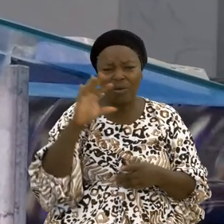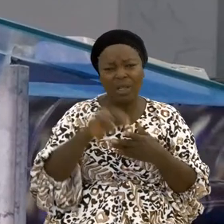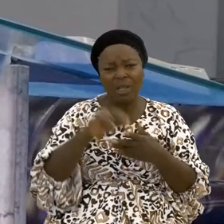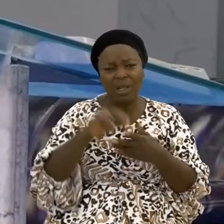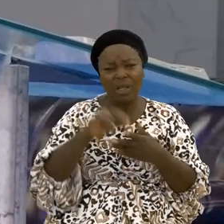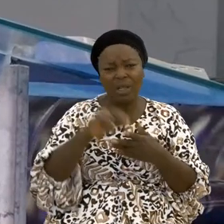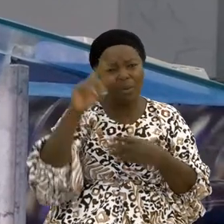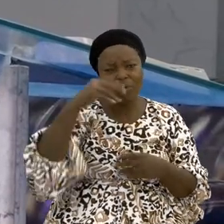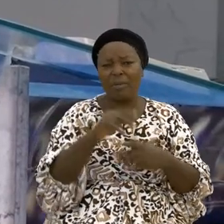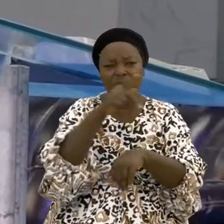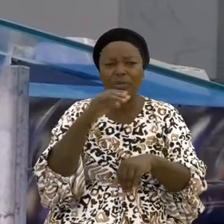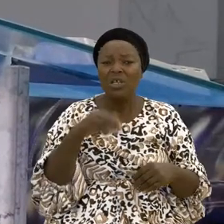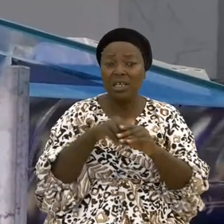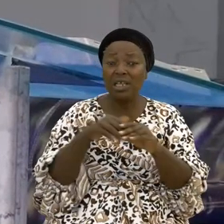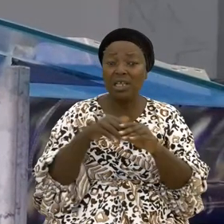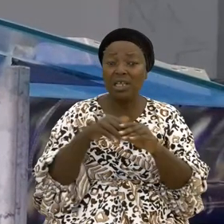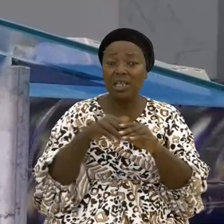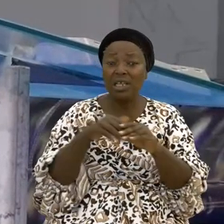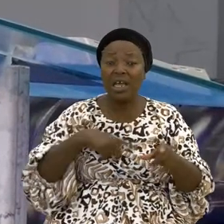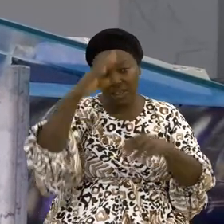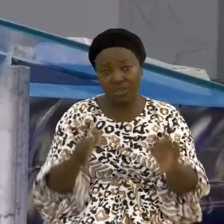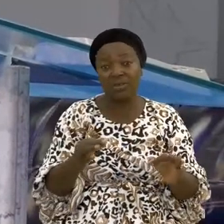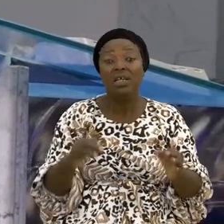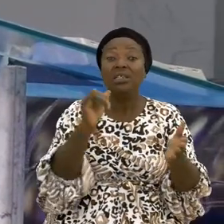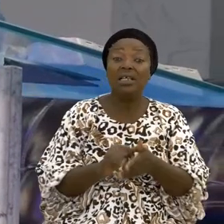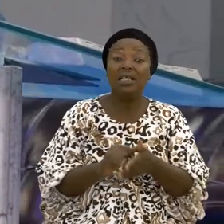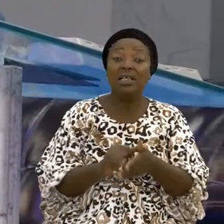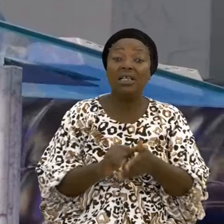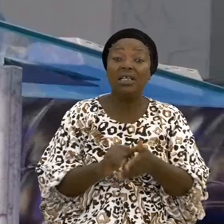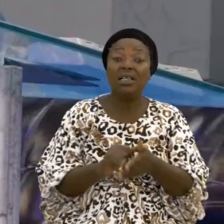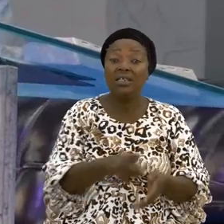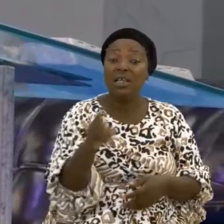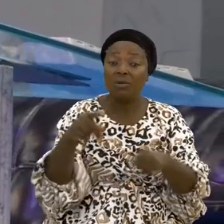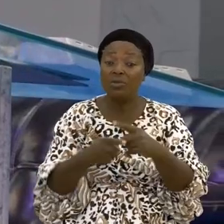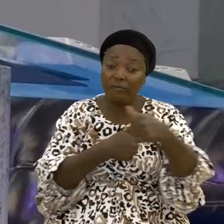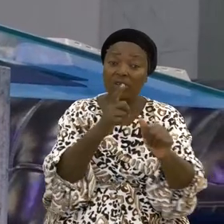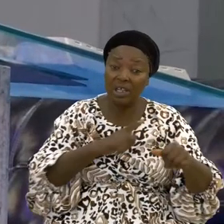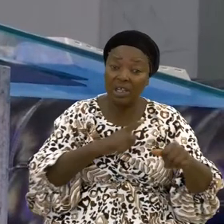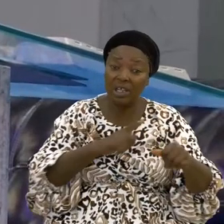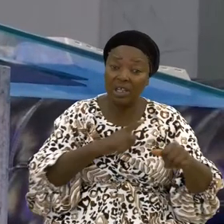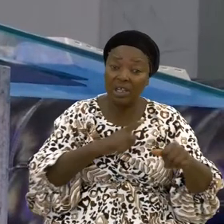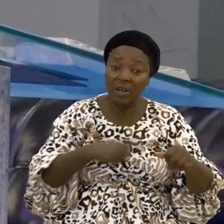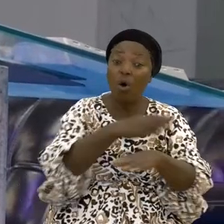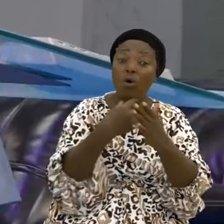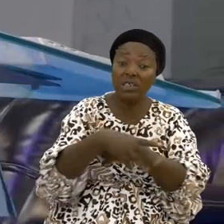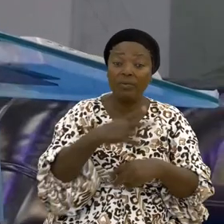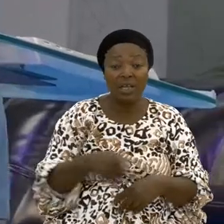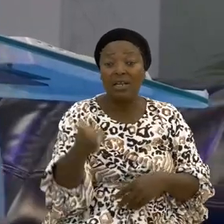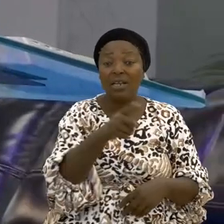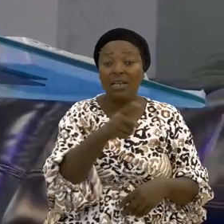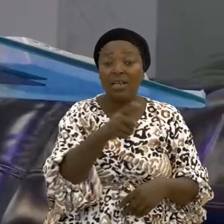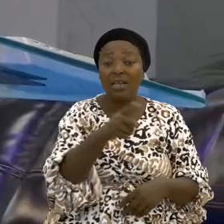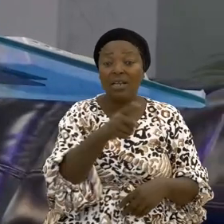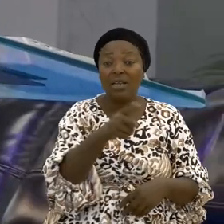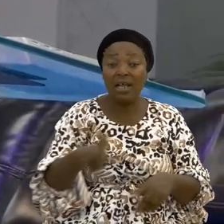and principle and their decision that they are going to follow the Lord all the days of their lives. All they